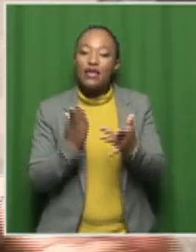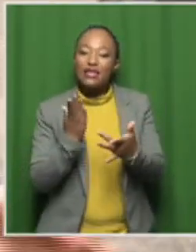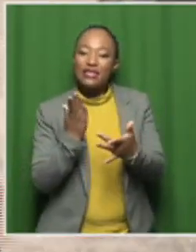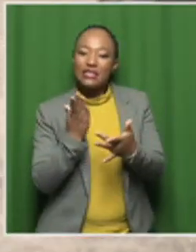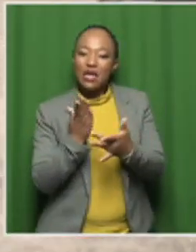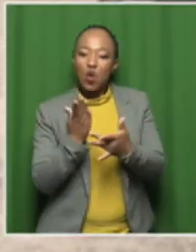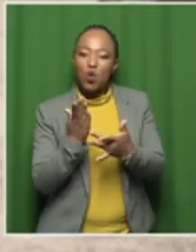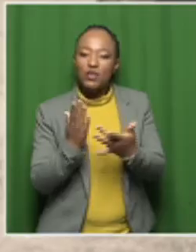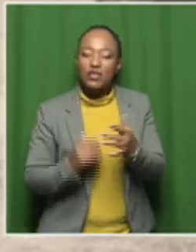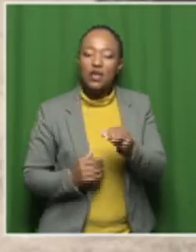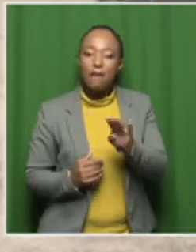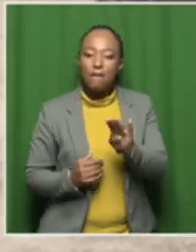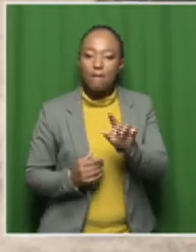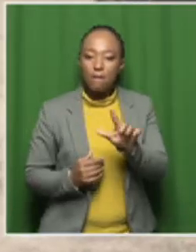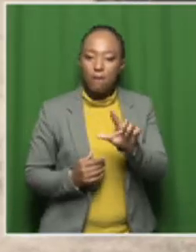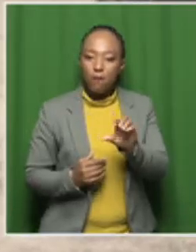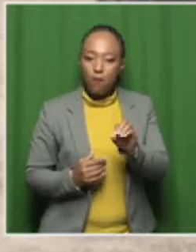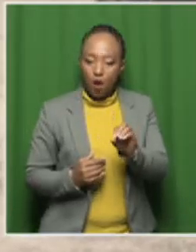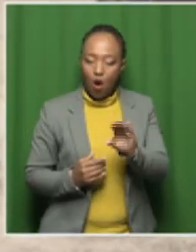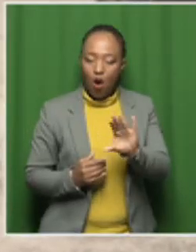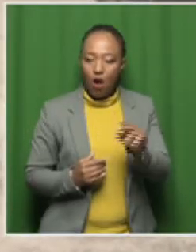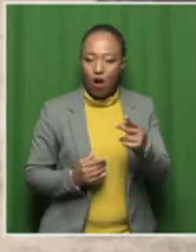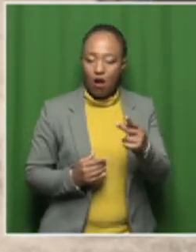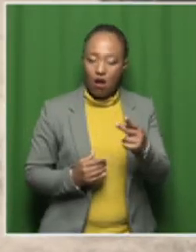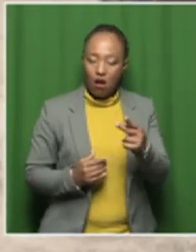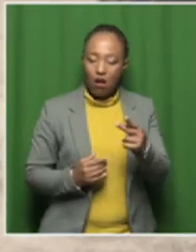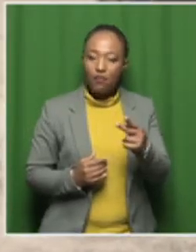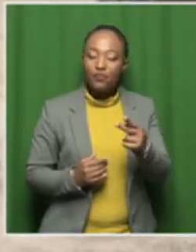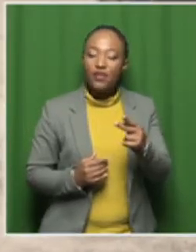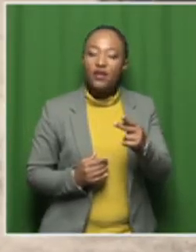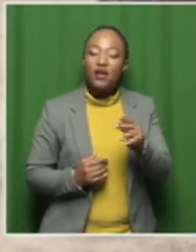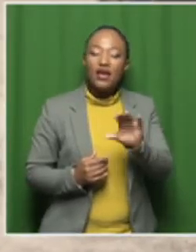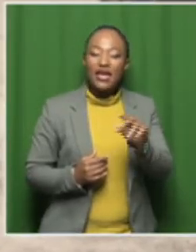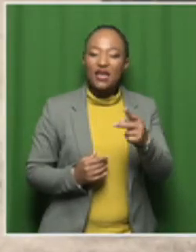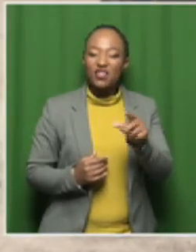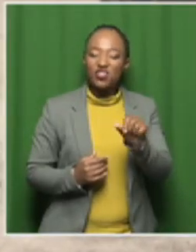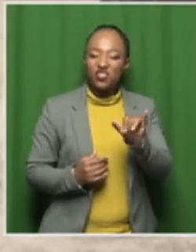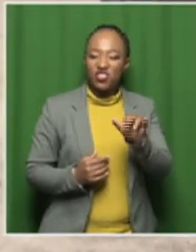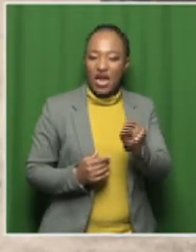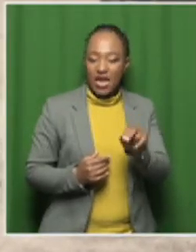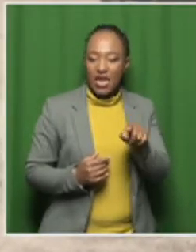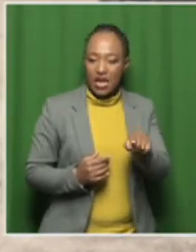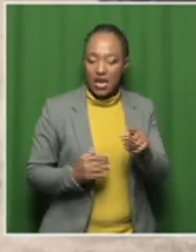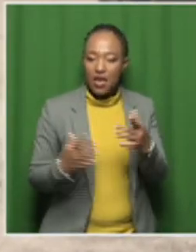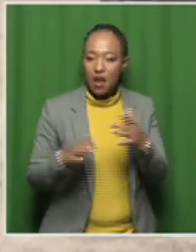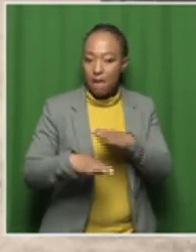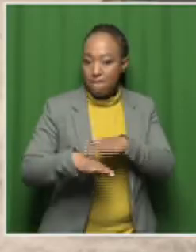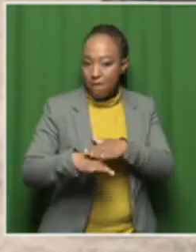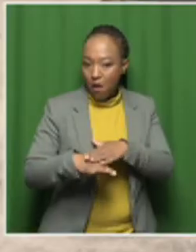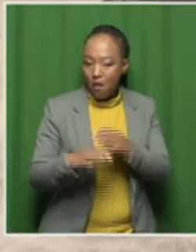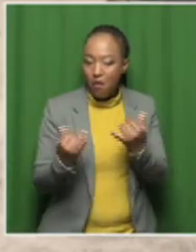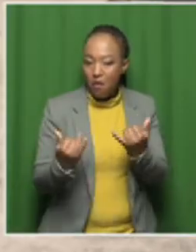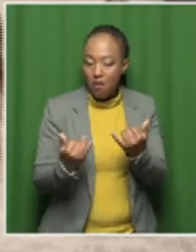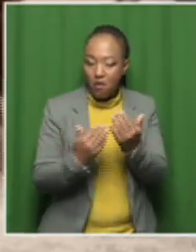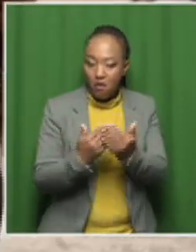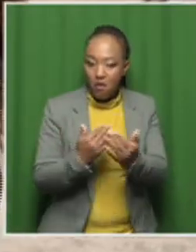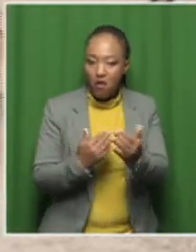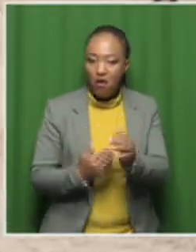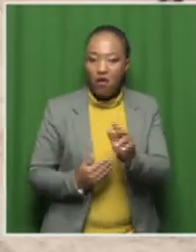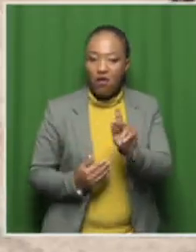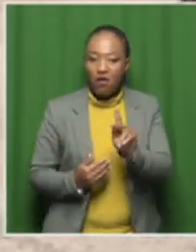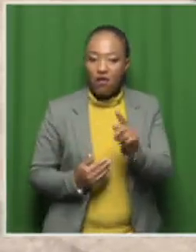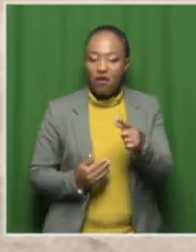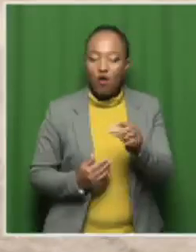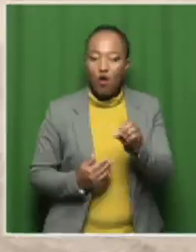University of Zurich. But we're off to Basel today. And to tell us more about what we will be doing, we are moving with